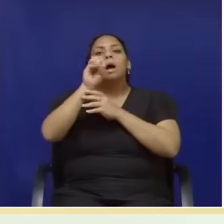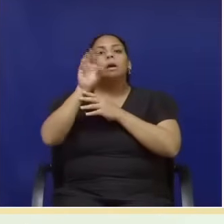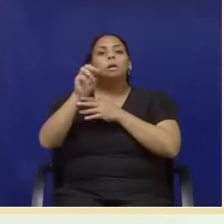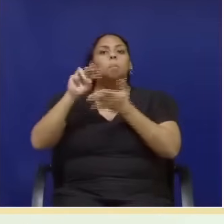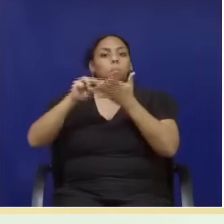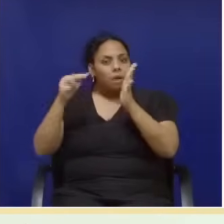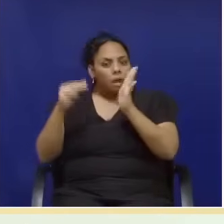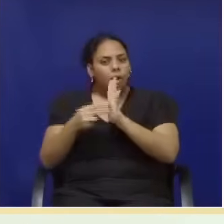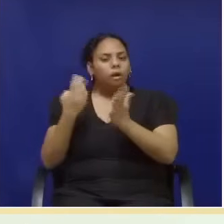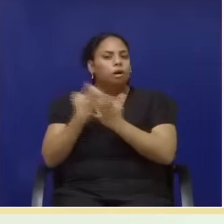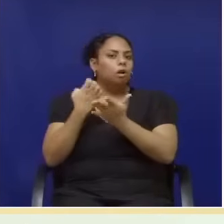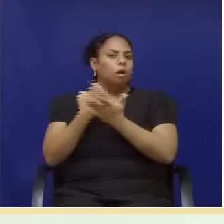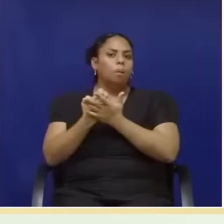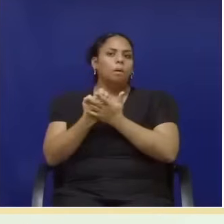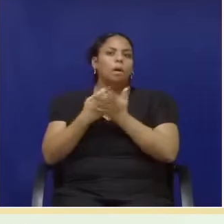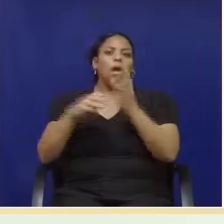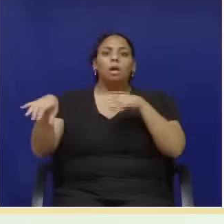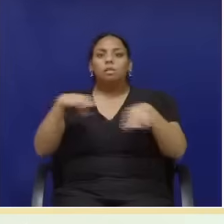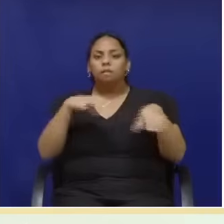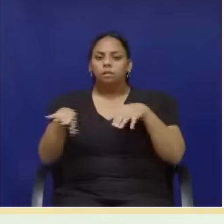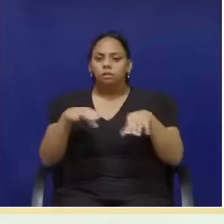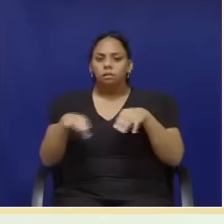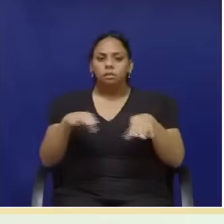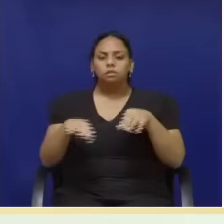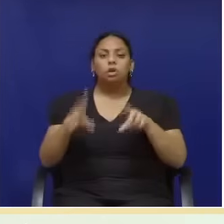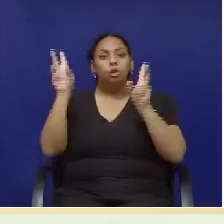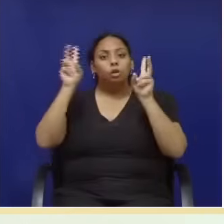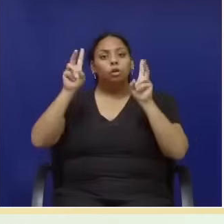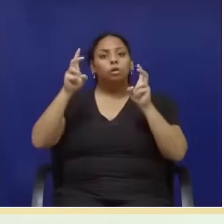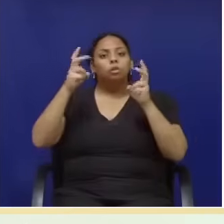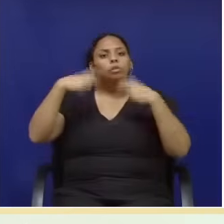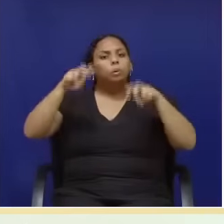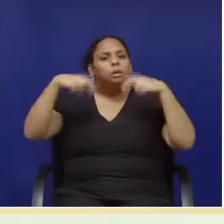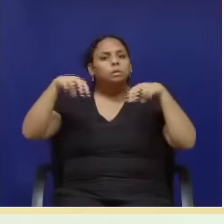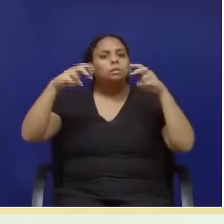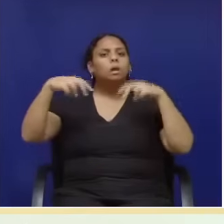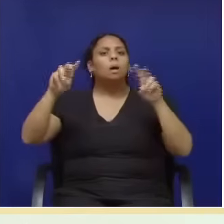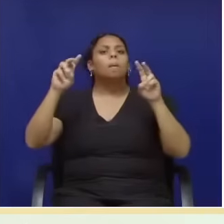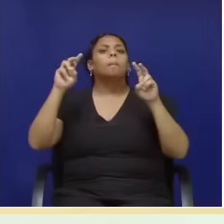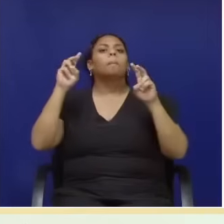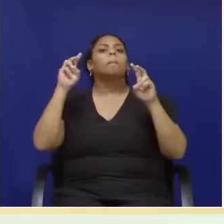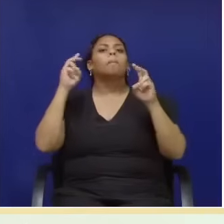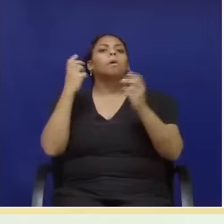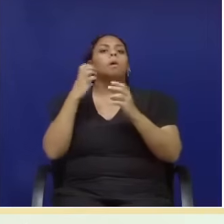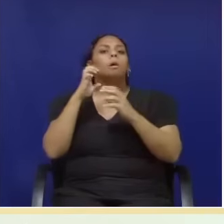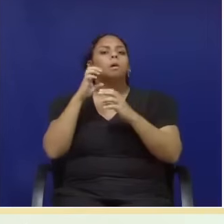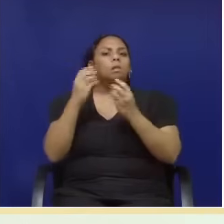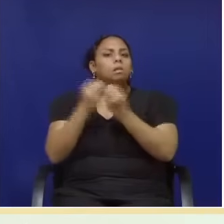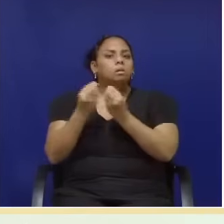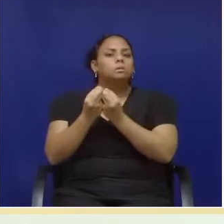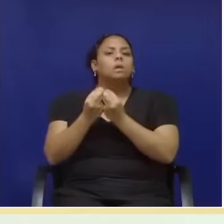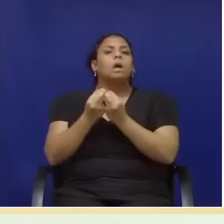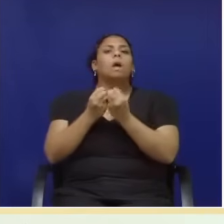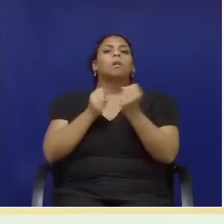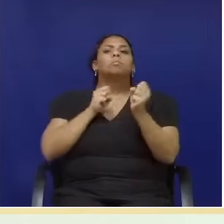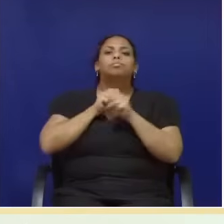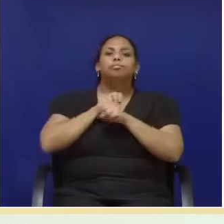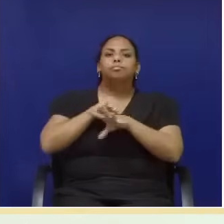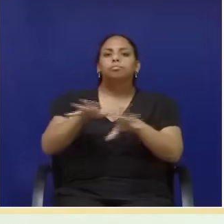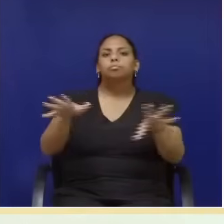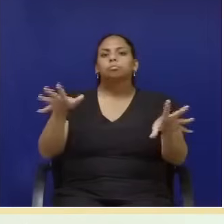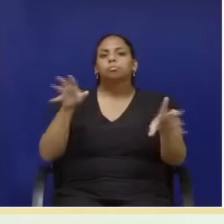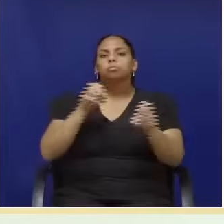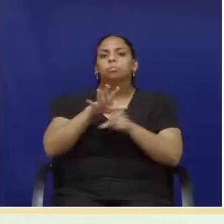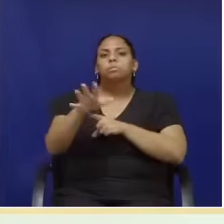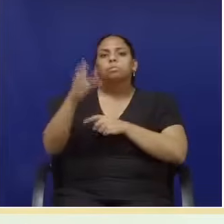economic diplomacy activities, tourism promotion events and high-level bilateral engagements? The Honourable